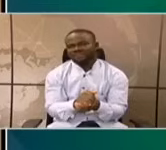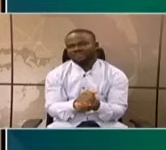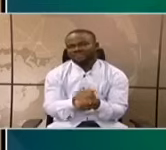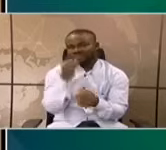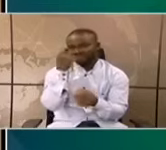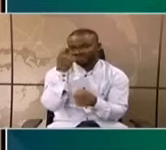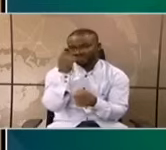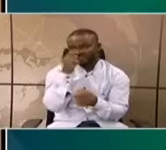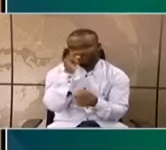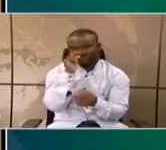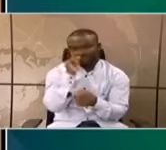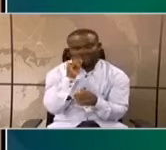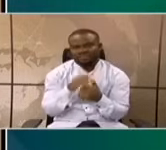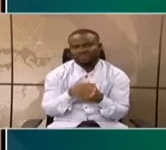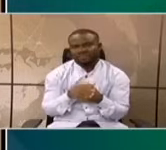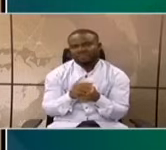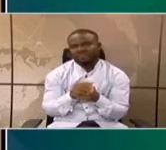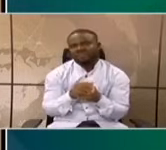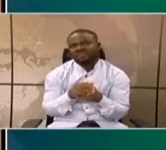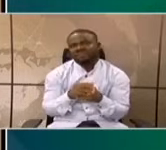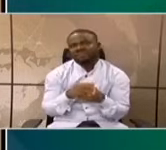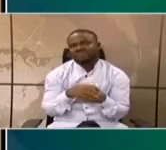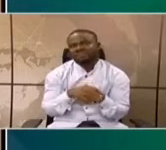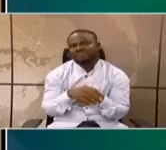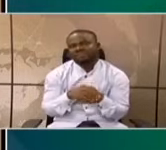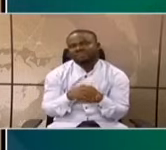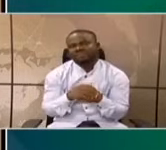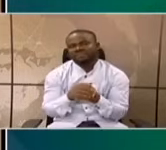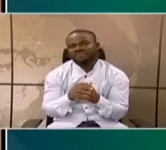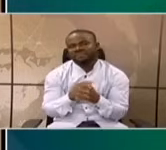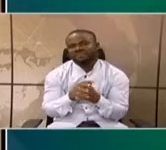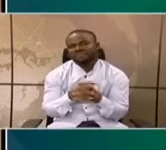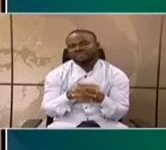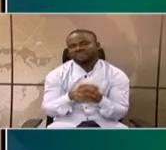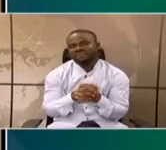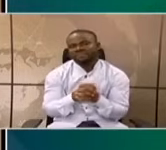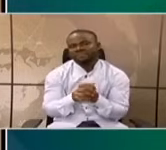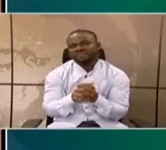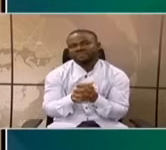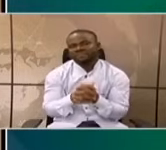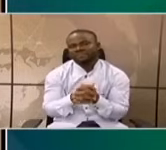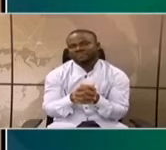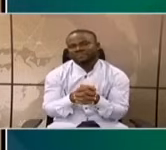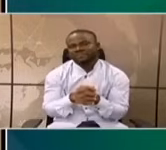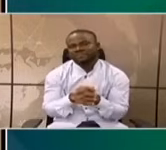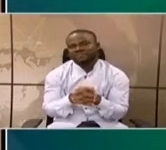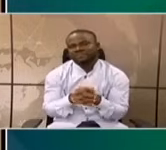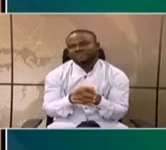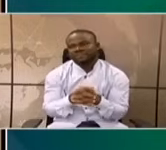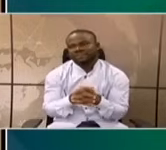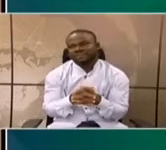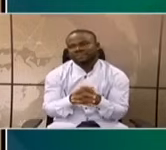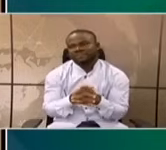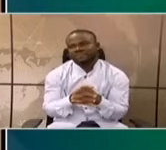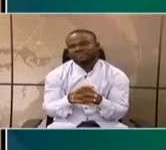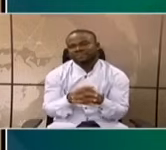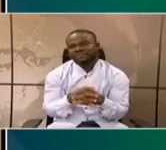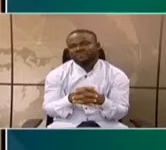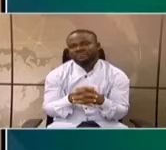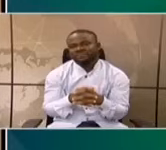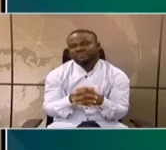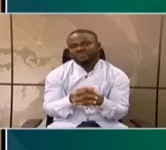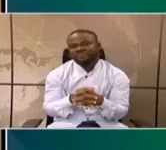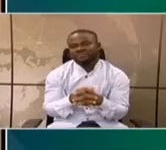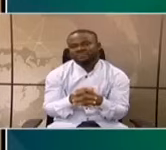Yay! Ojai! Now I know. Who can be this as I bet you what? Oh, bet me too! Ojai! So